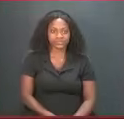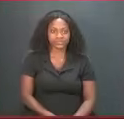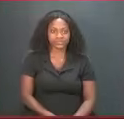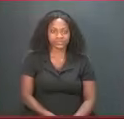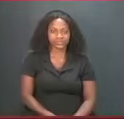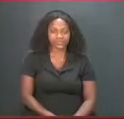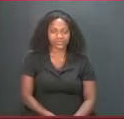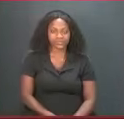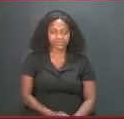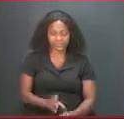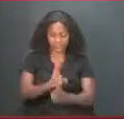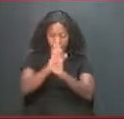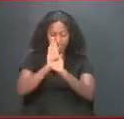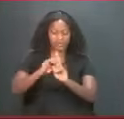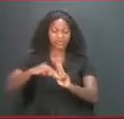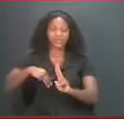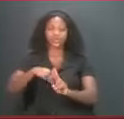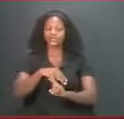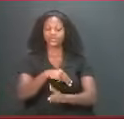Honorable members,